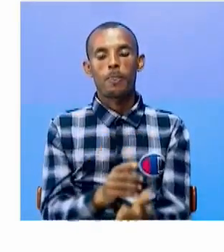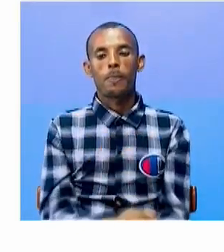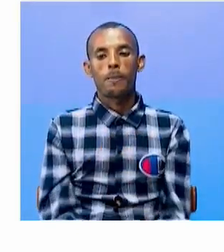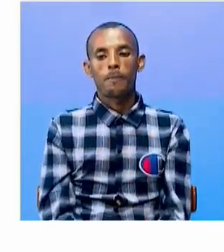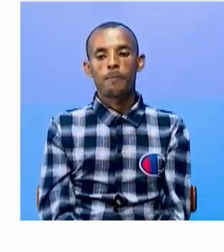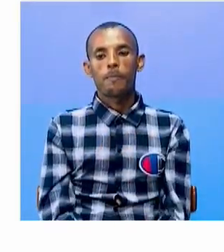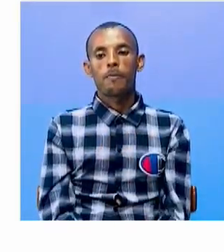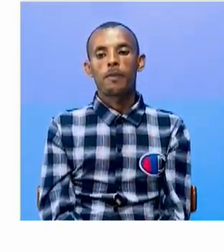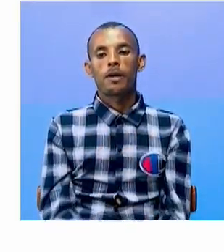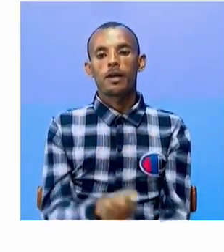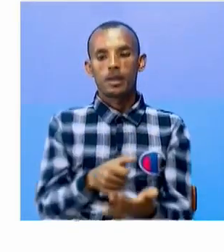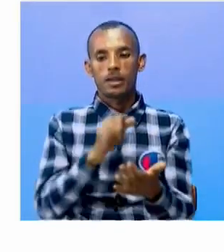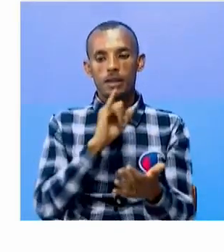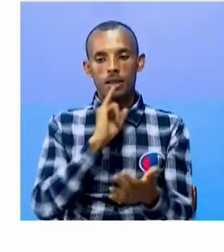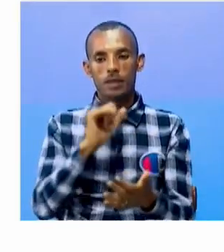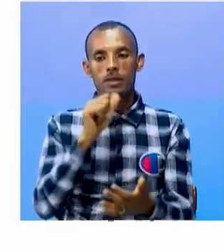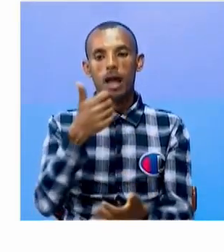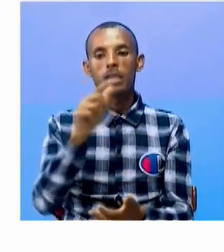Algebraic